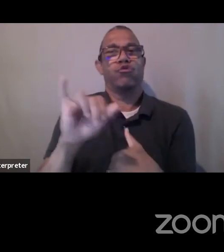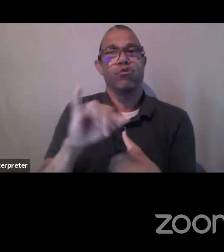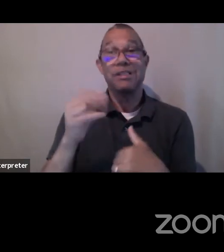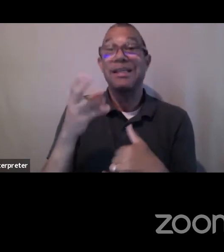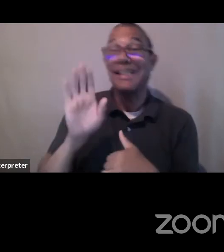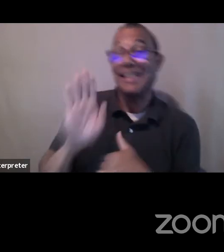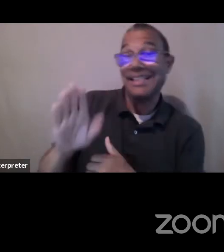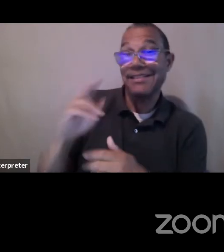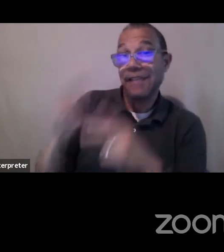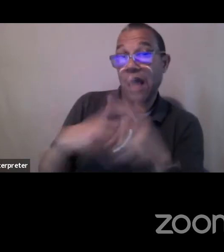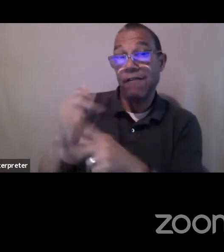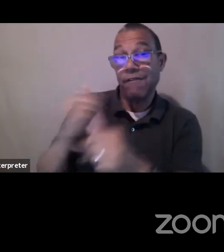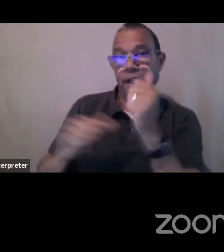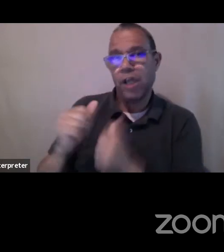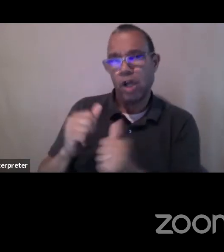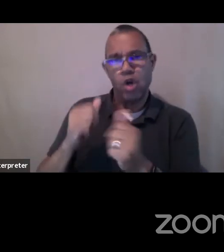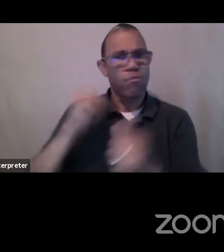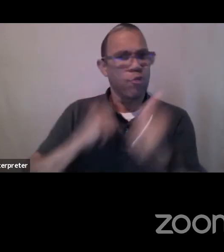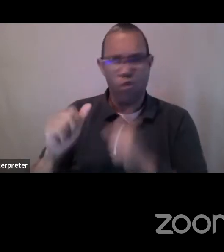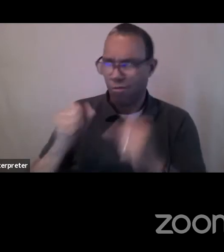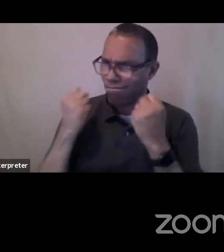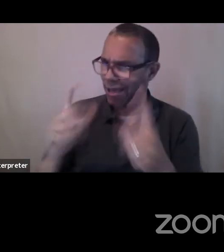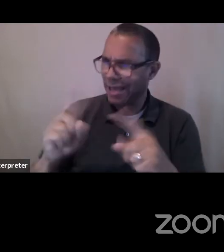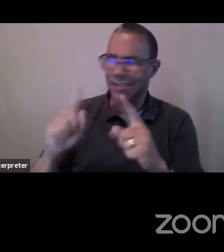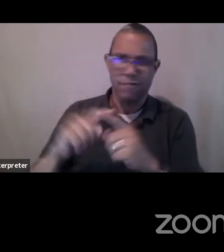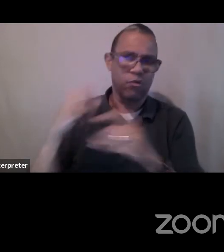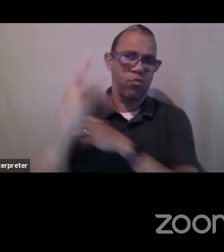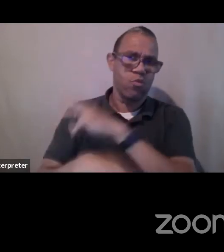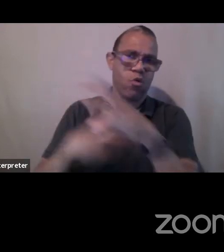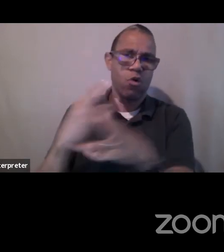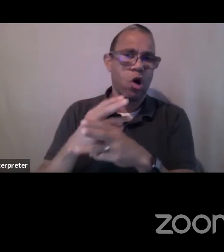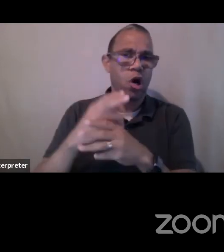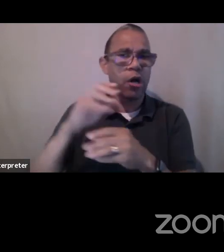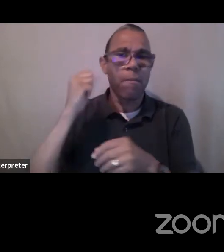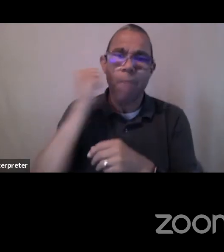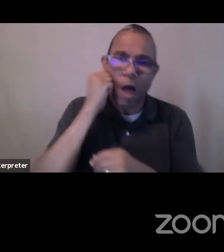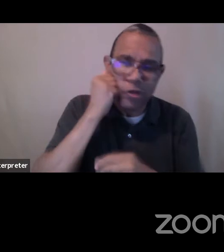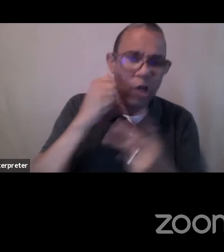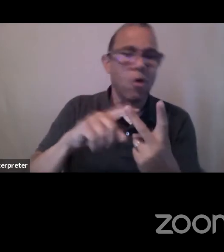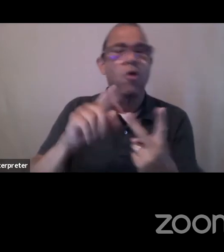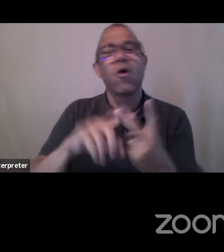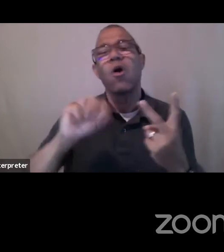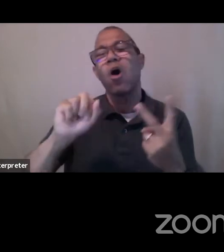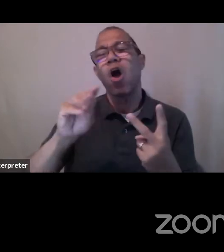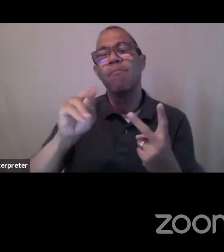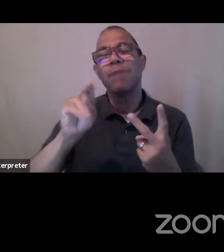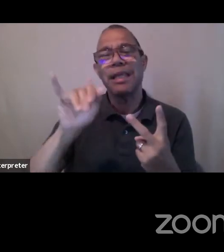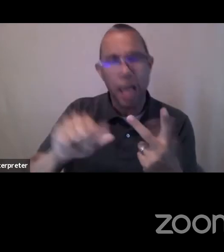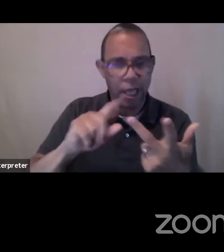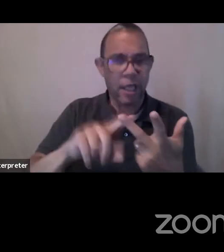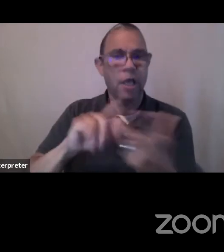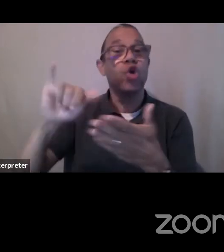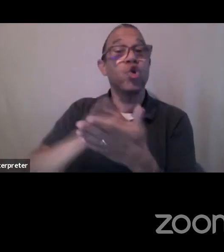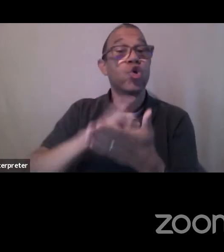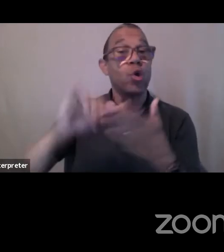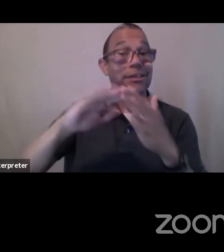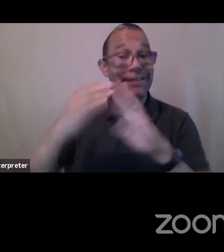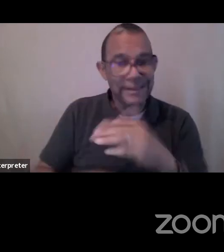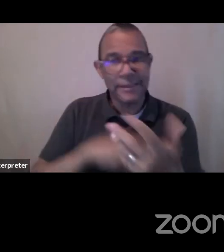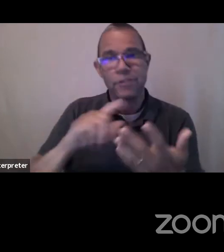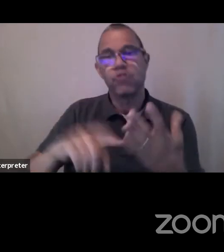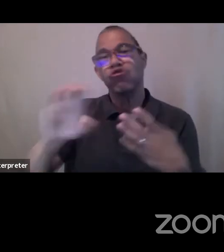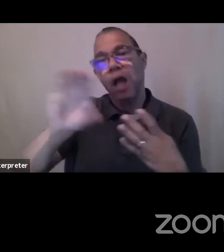world, including Moscow Art Theatre, the Festival of Yerevina Media, New York City, Chicago, Louisville, Ukraine,